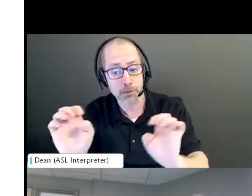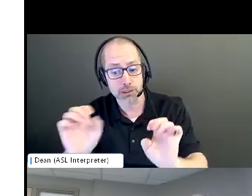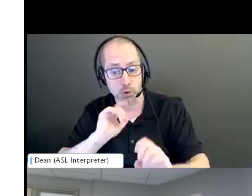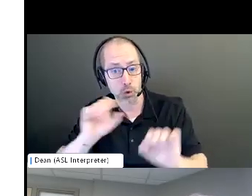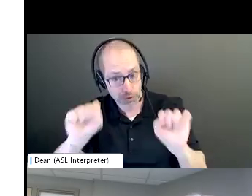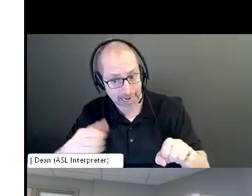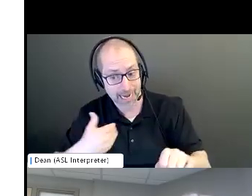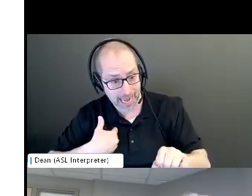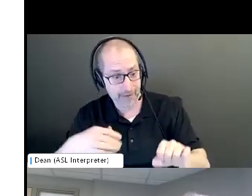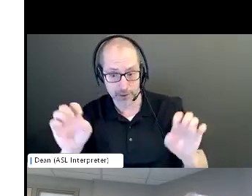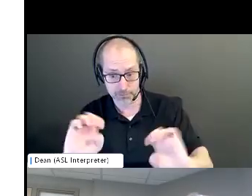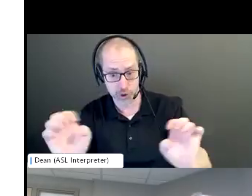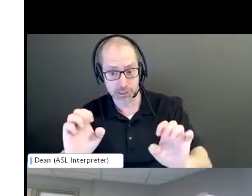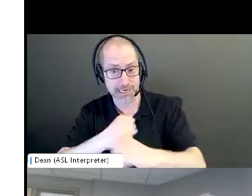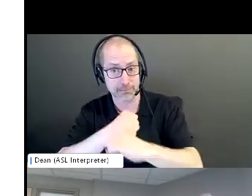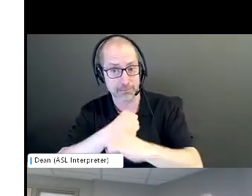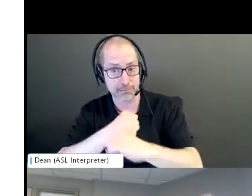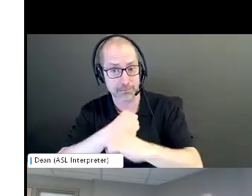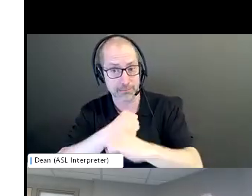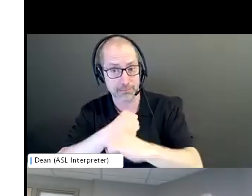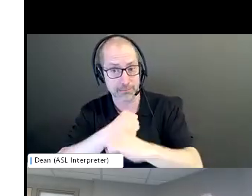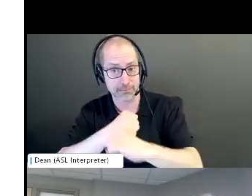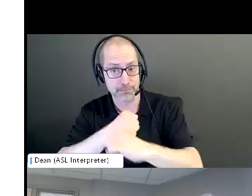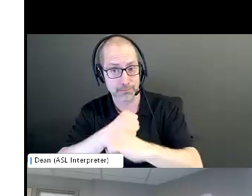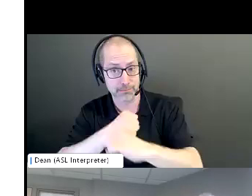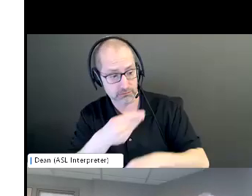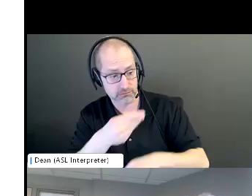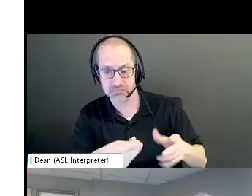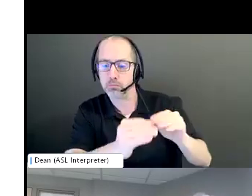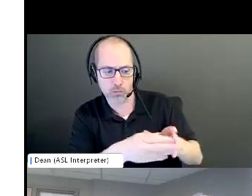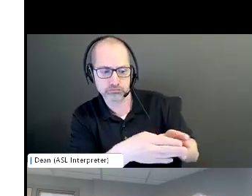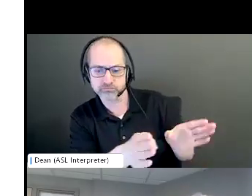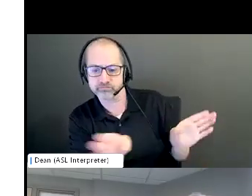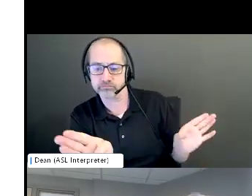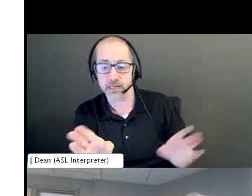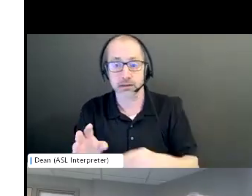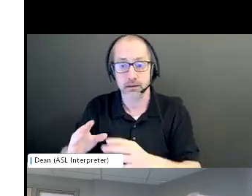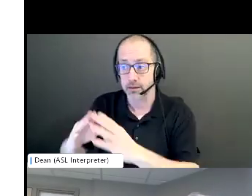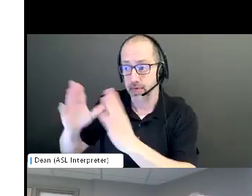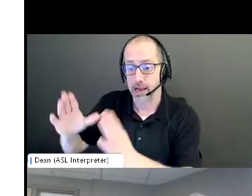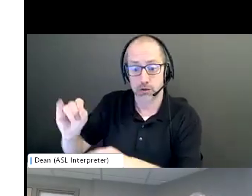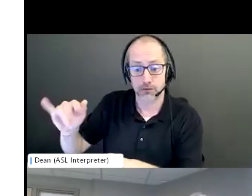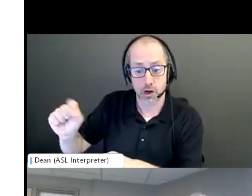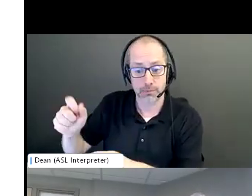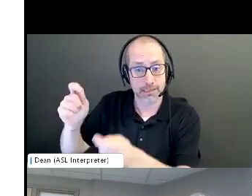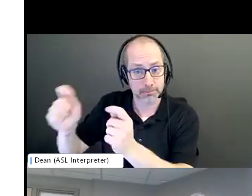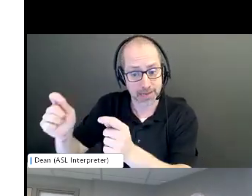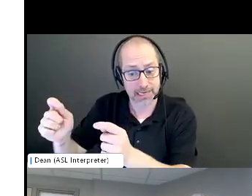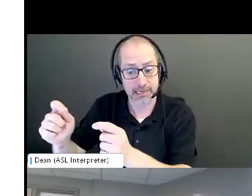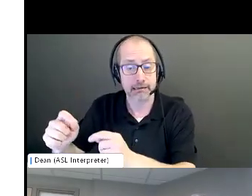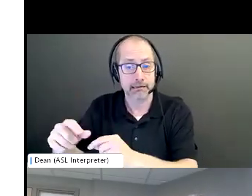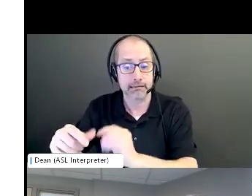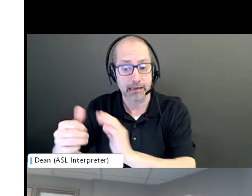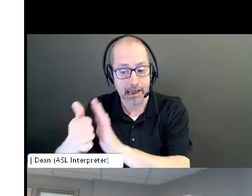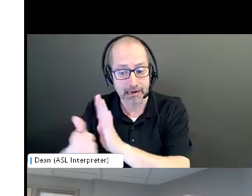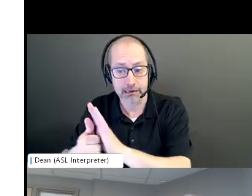orders. We're happy that the House of Commons amended the Family Violence Protection Act to expand eligibility for